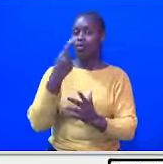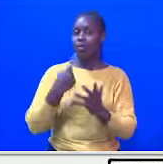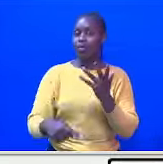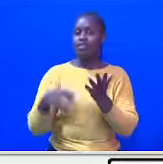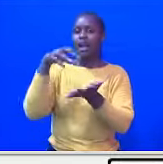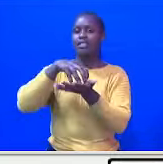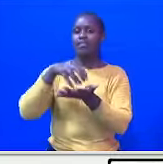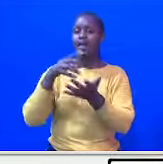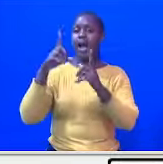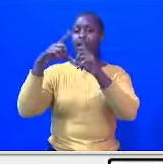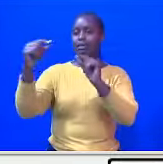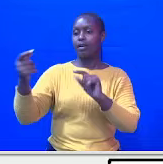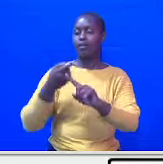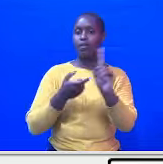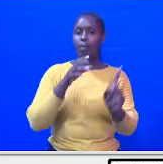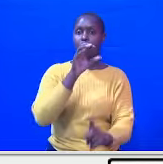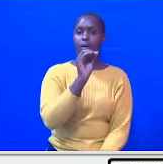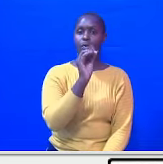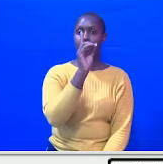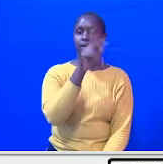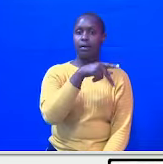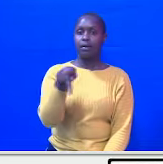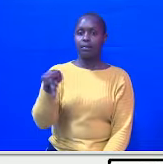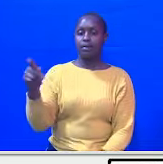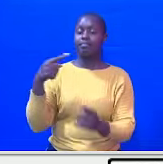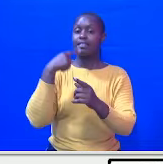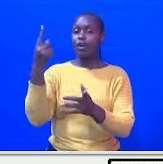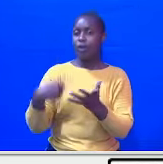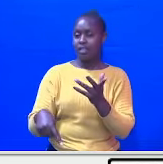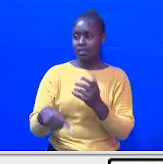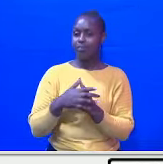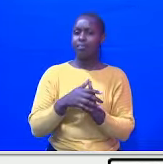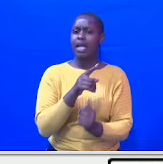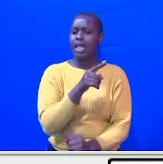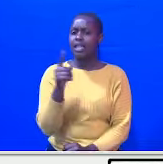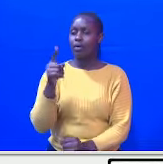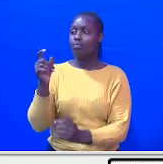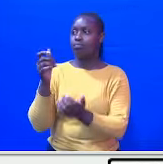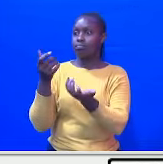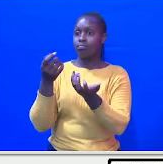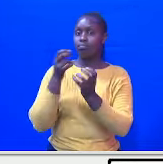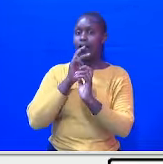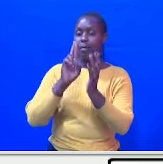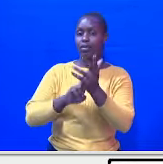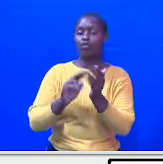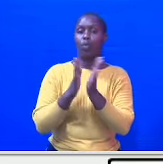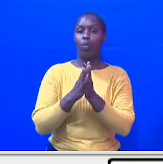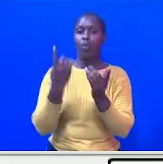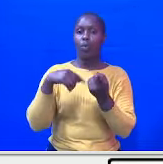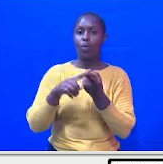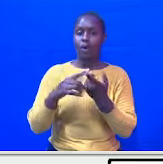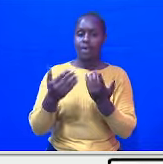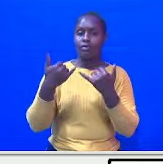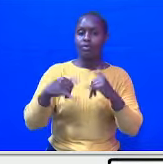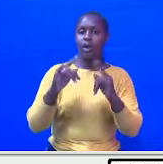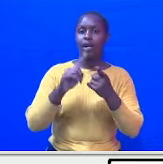from the Office of Director of Public Prosecutions indicated that they were charged with conspiracy to commit